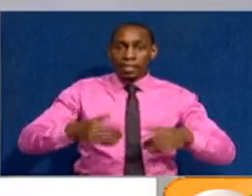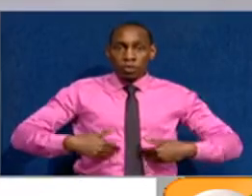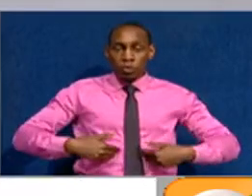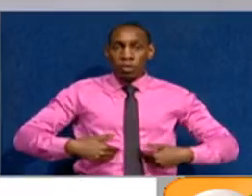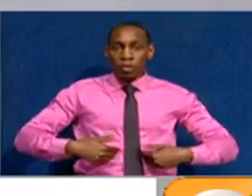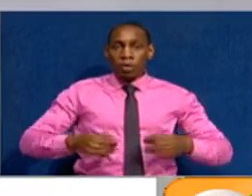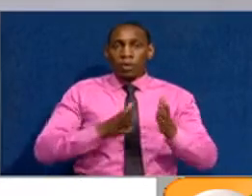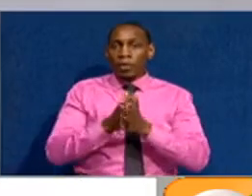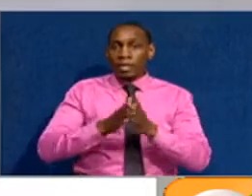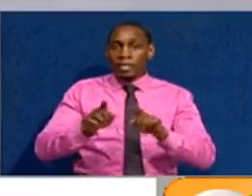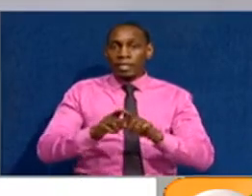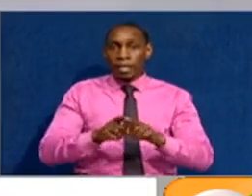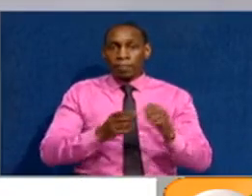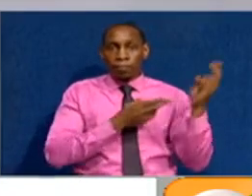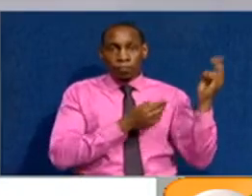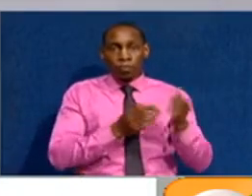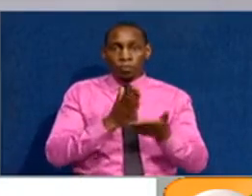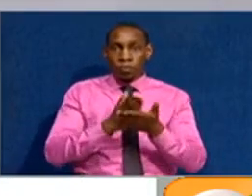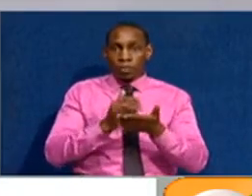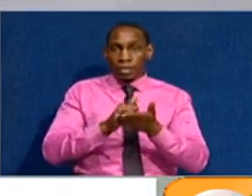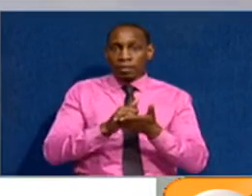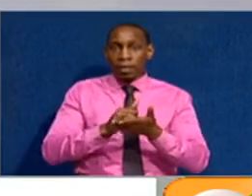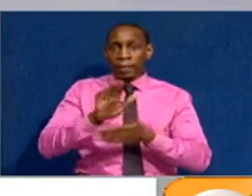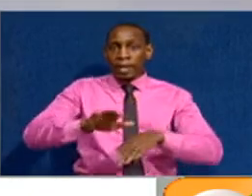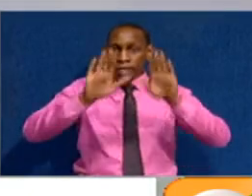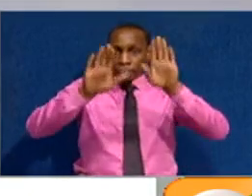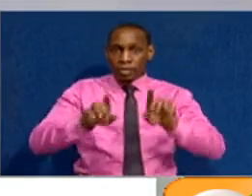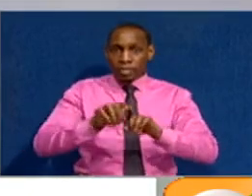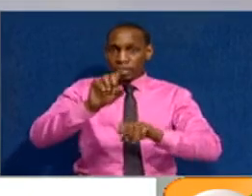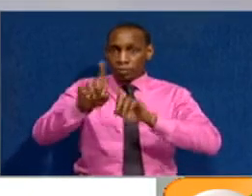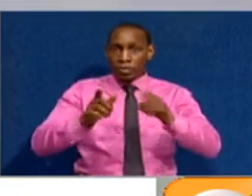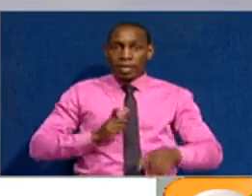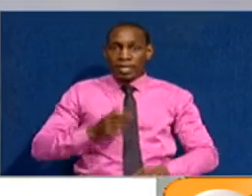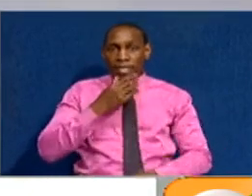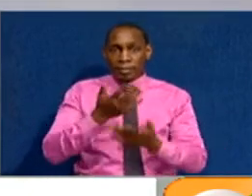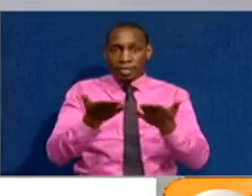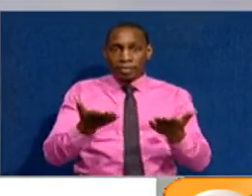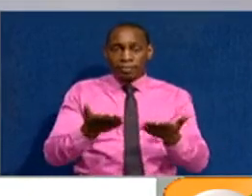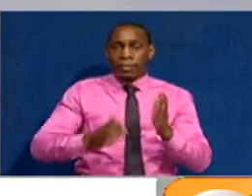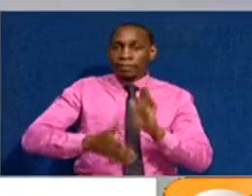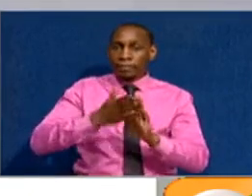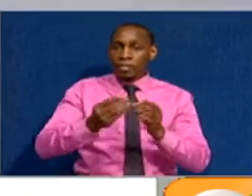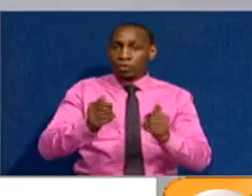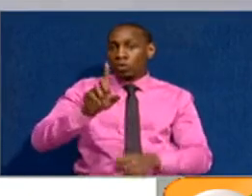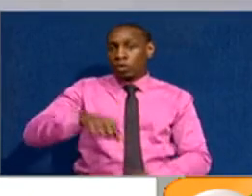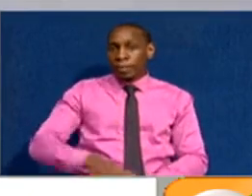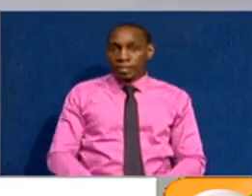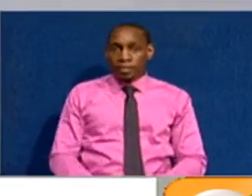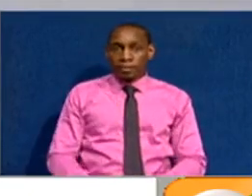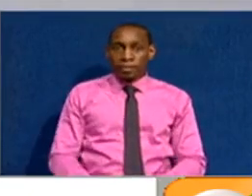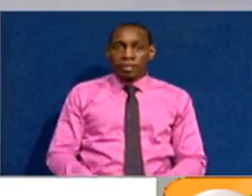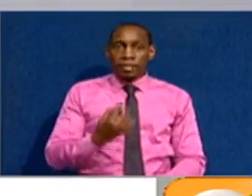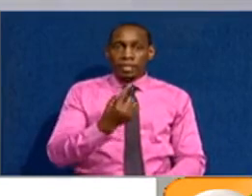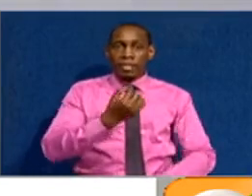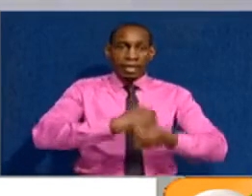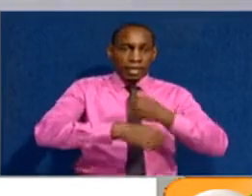the belief and faith that their voice counts? These questions, ladies and gentlemen, need urgent solutions. Every effort